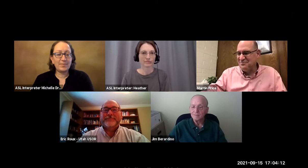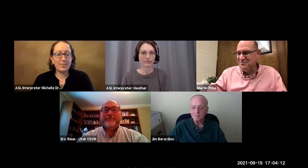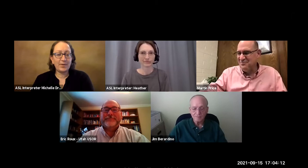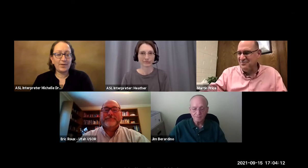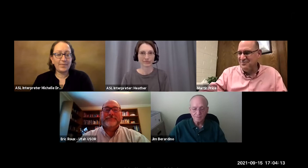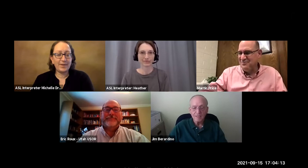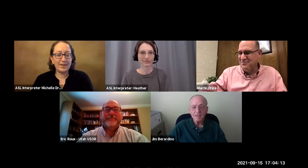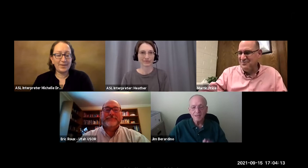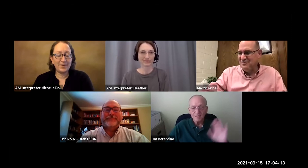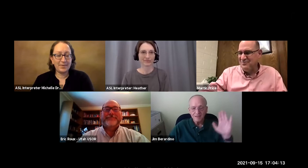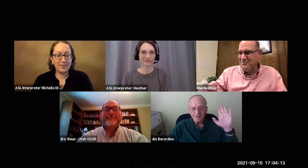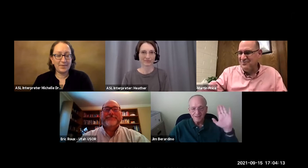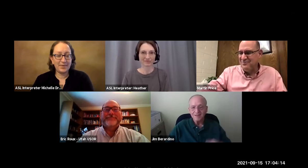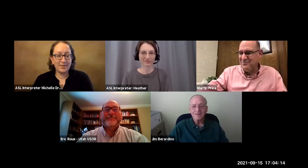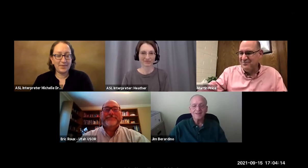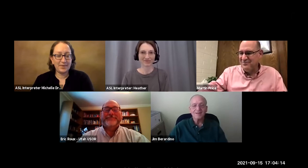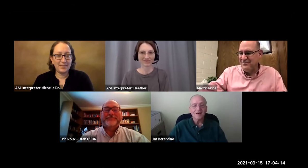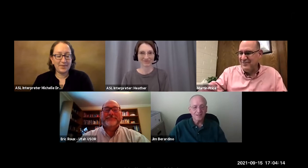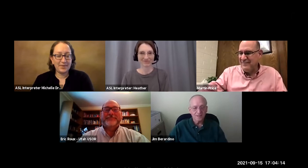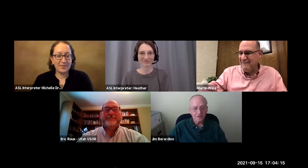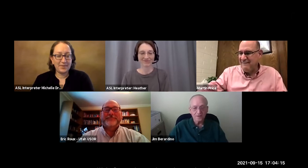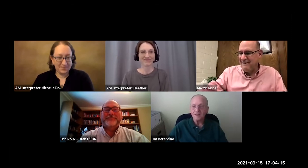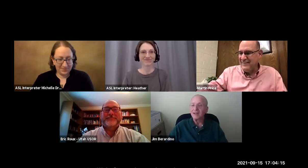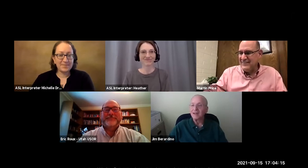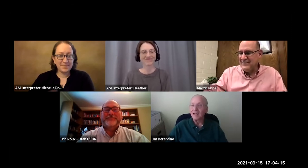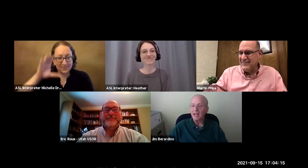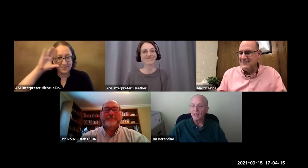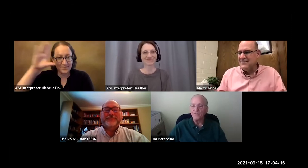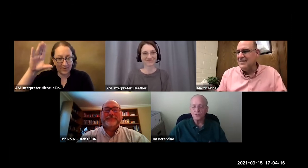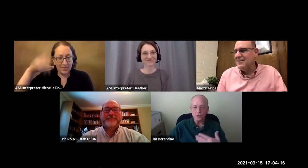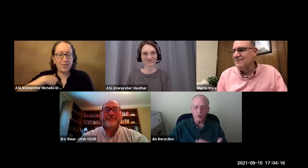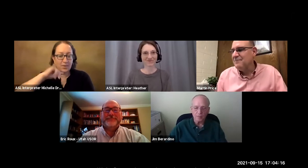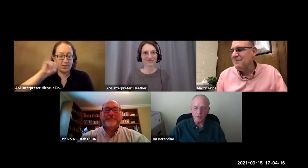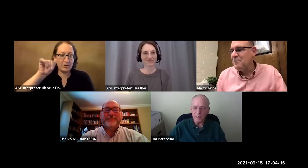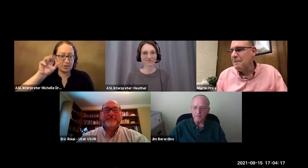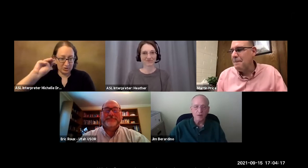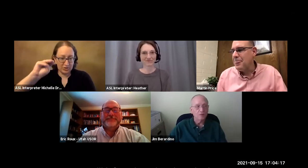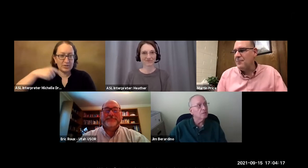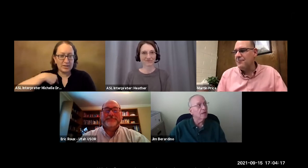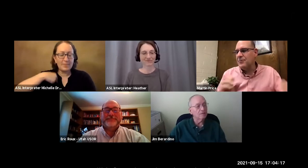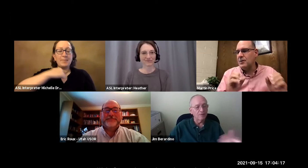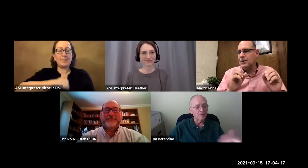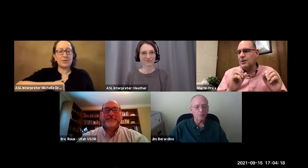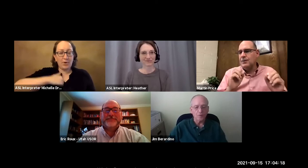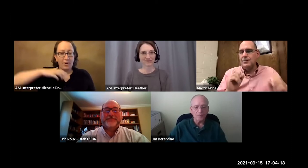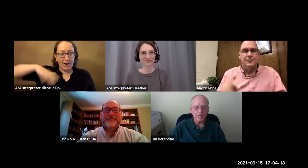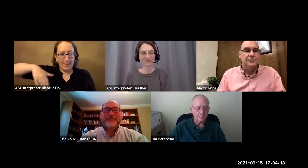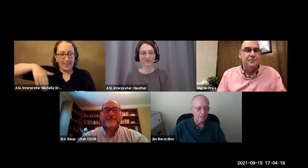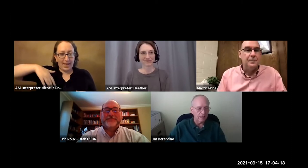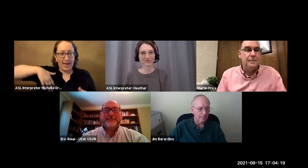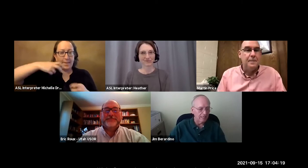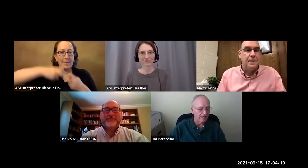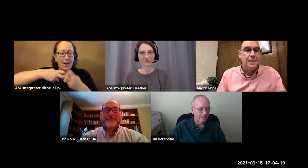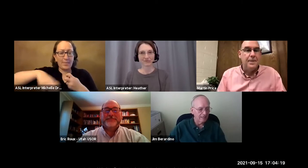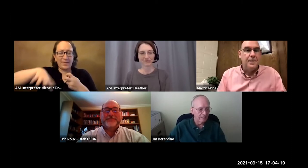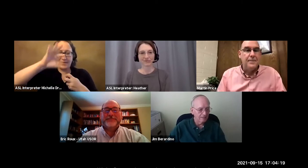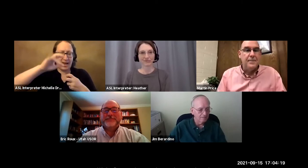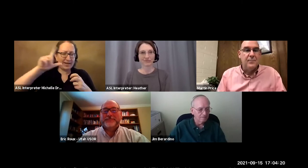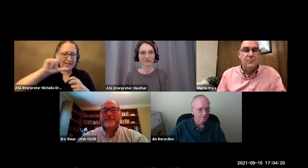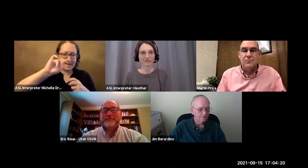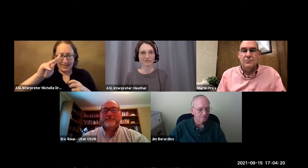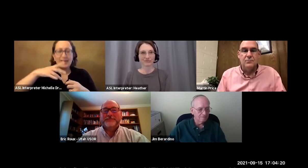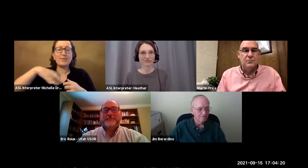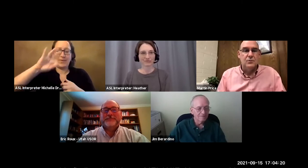Hello, Jim. Welcome. Hi there. So I am late. I was having trouble finding the link.